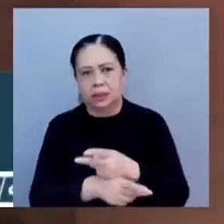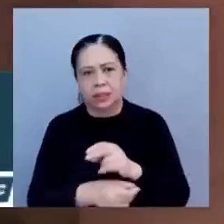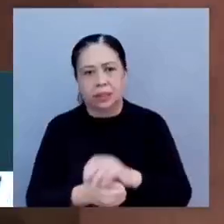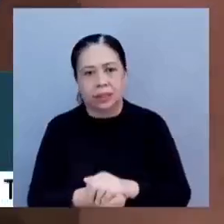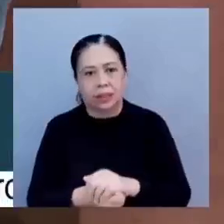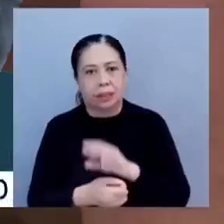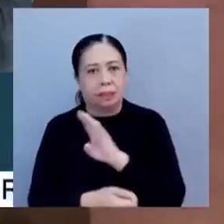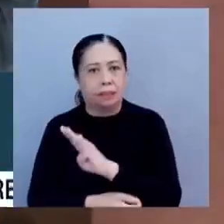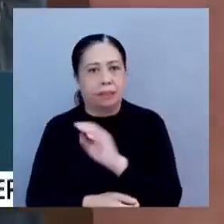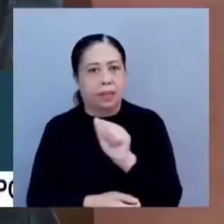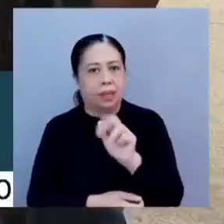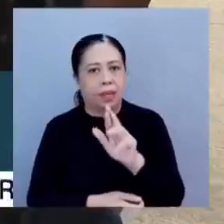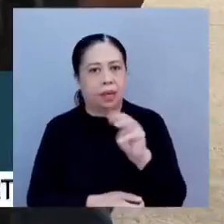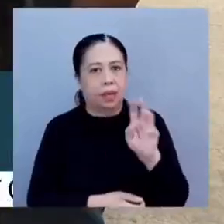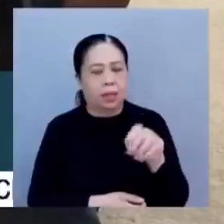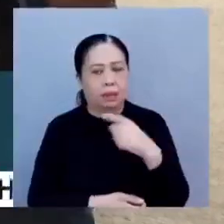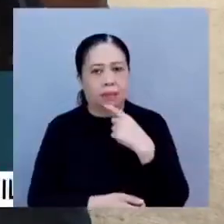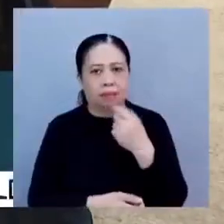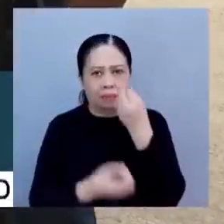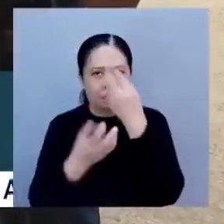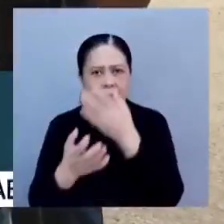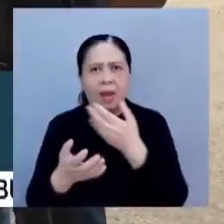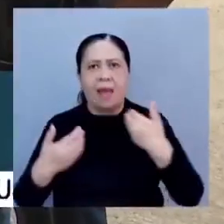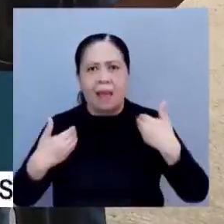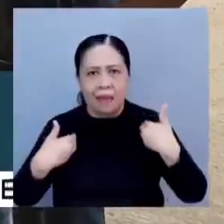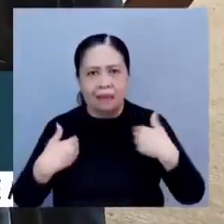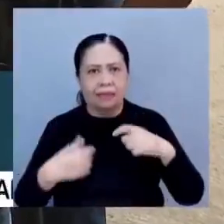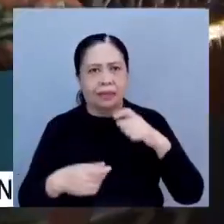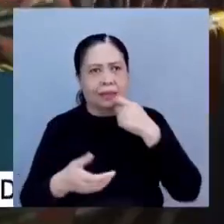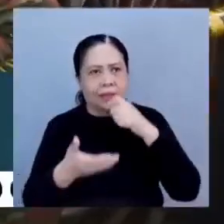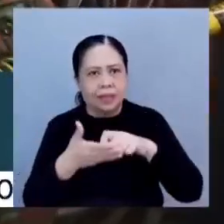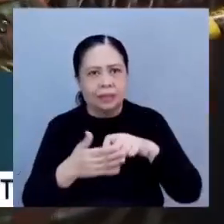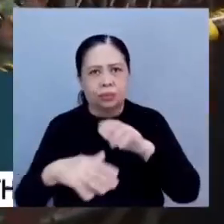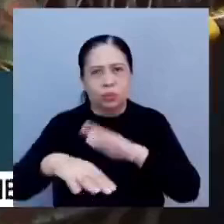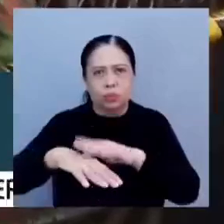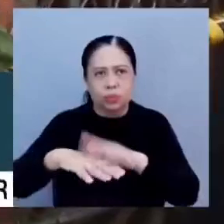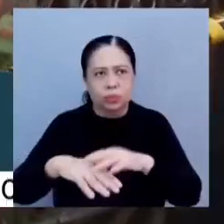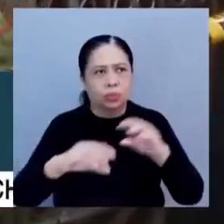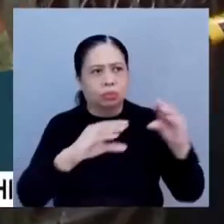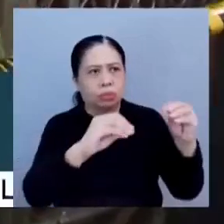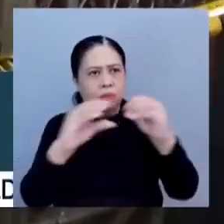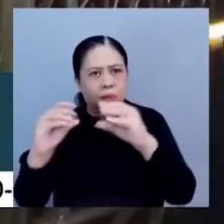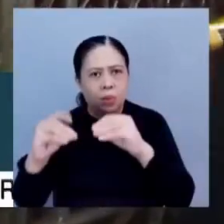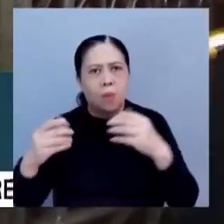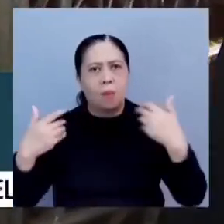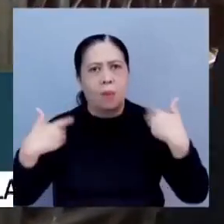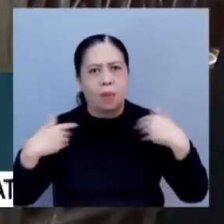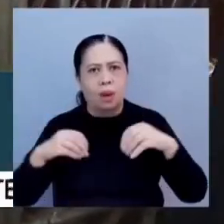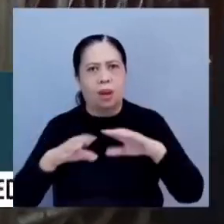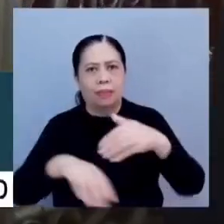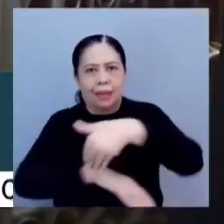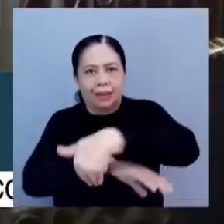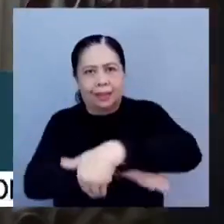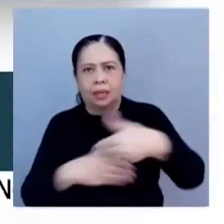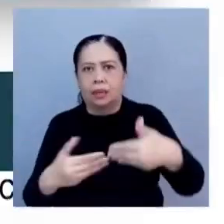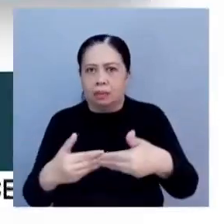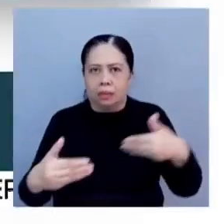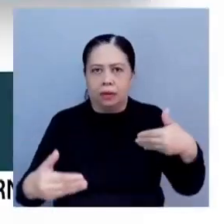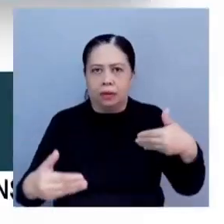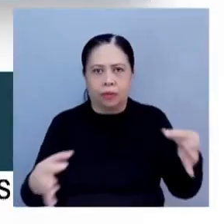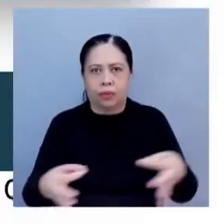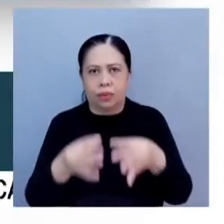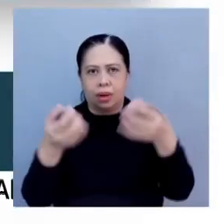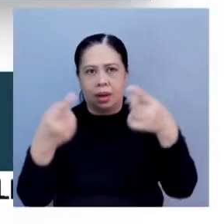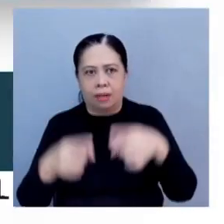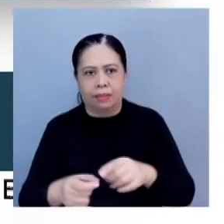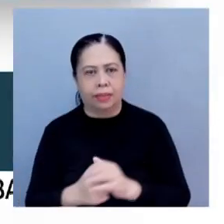BARMM official earlier reported that text messages warning that there would be an attack circulated the night before the incident. Sa